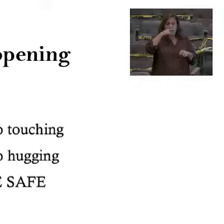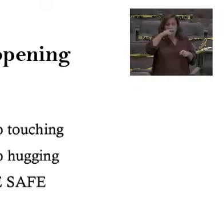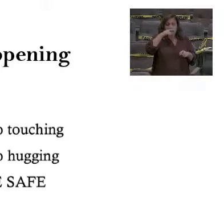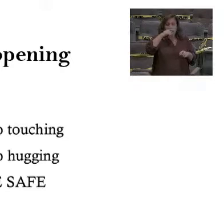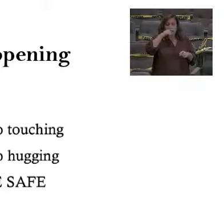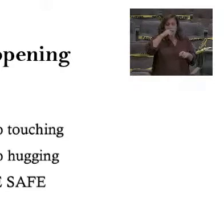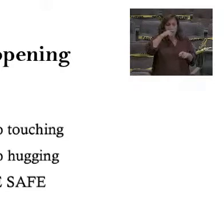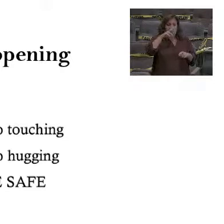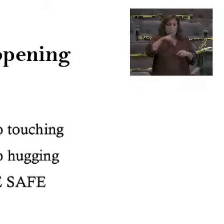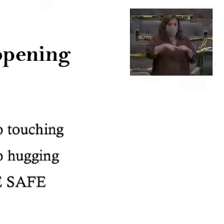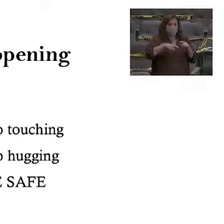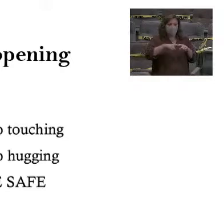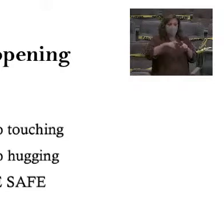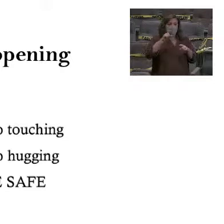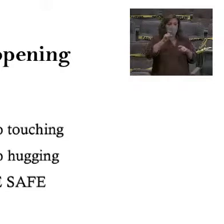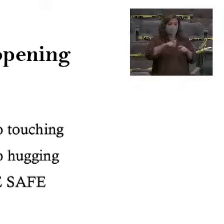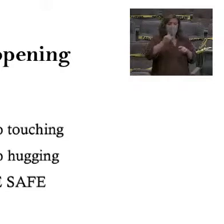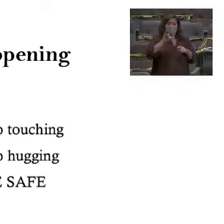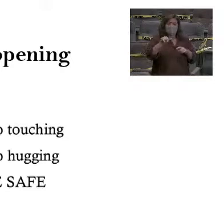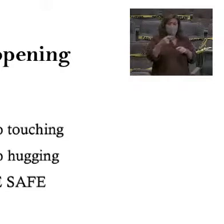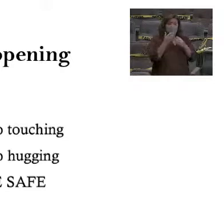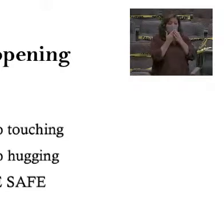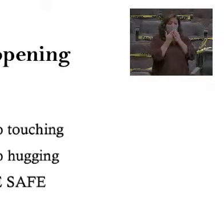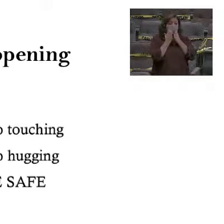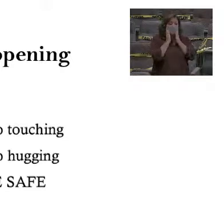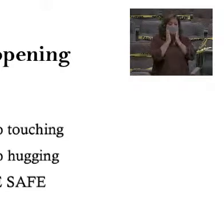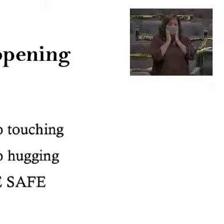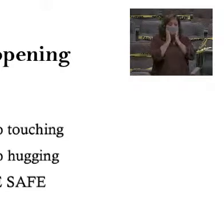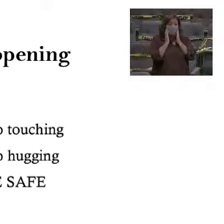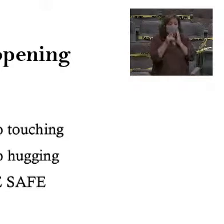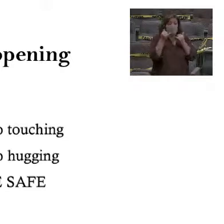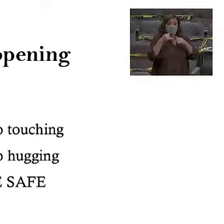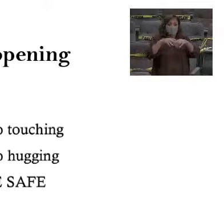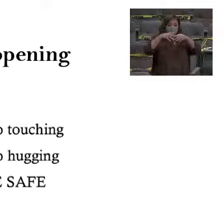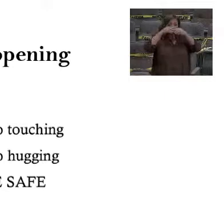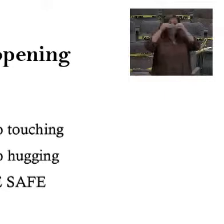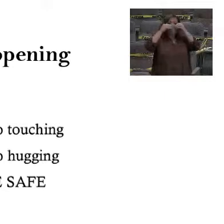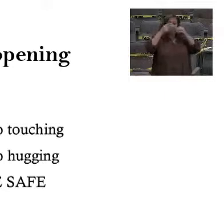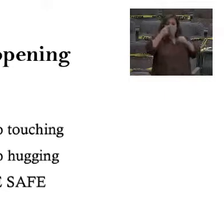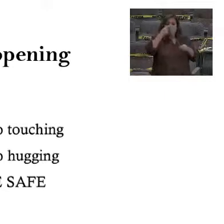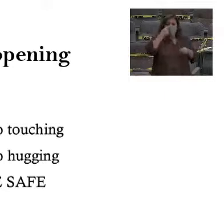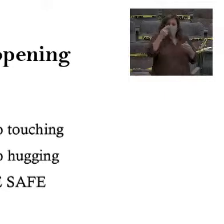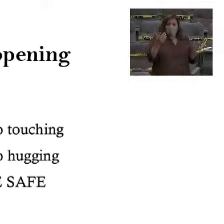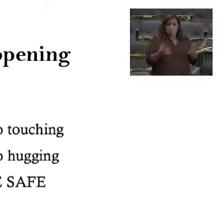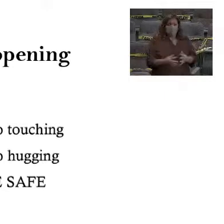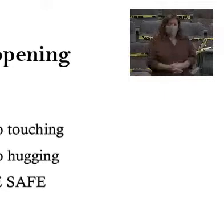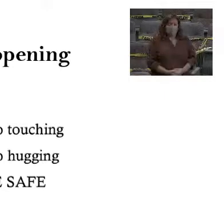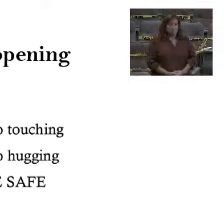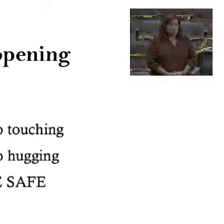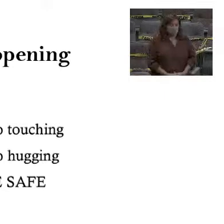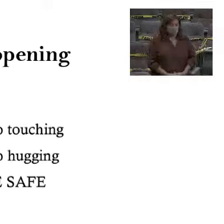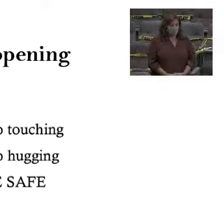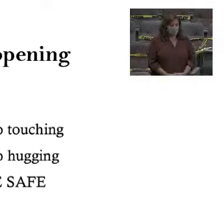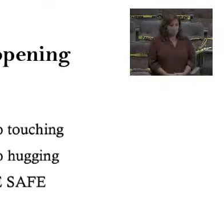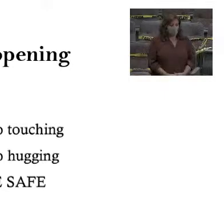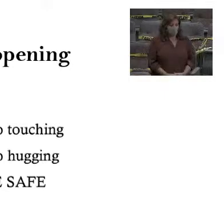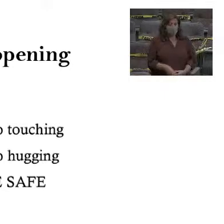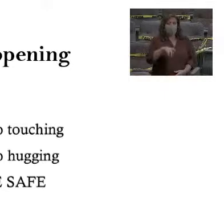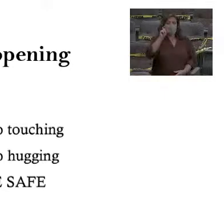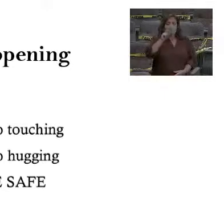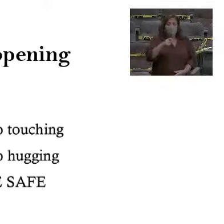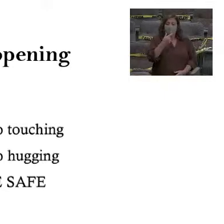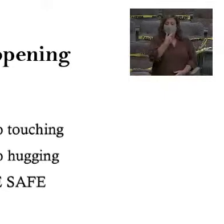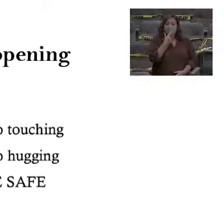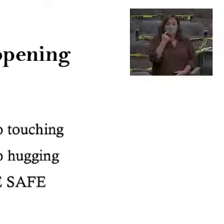mouth. If you're wearing it just on your mouth, you still can inhale the virus through your nose, so nostrils. So you got to have it on your